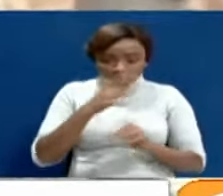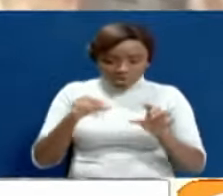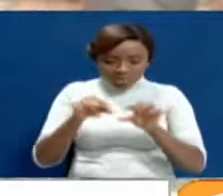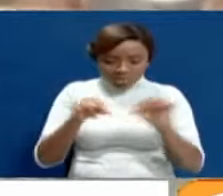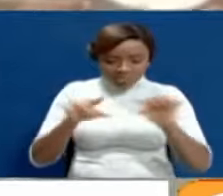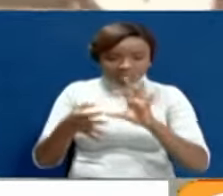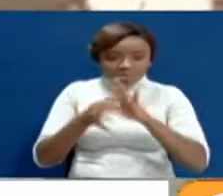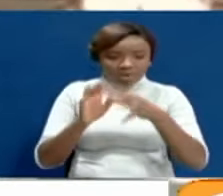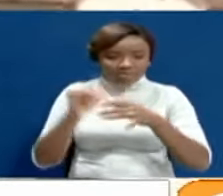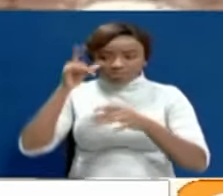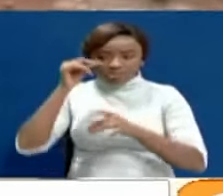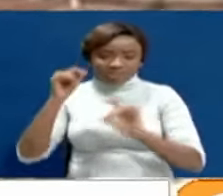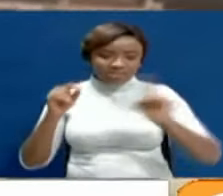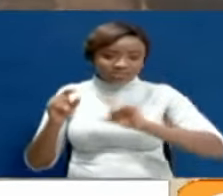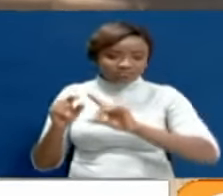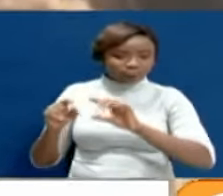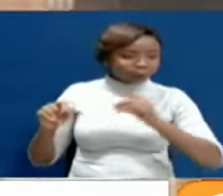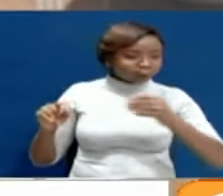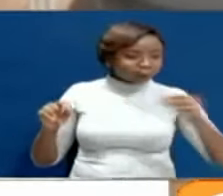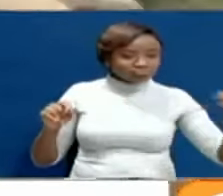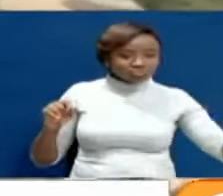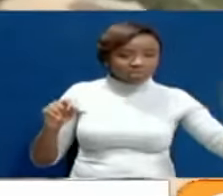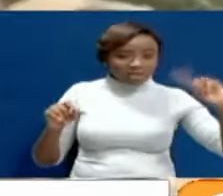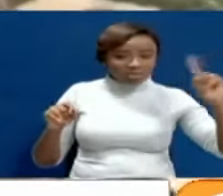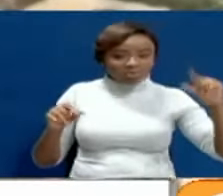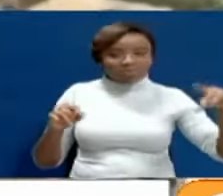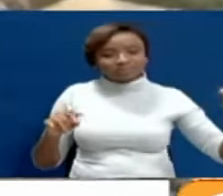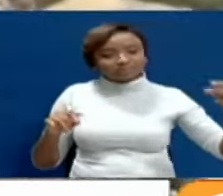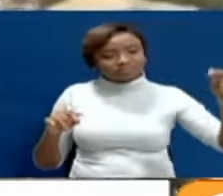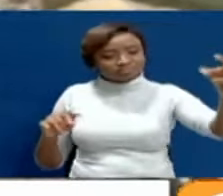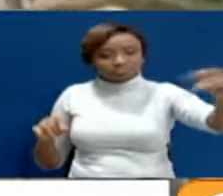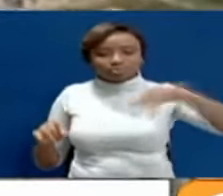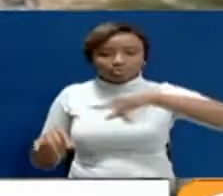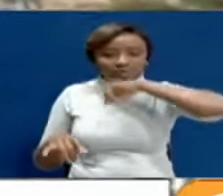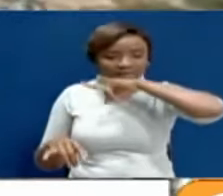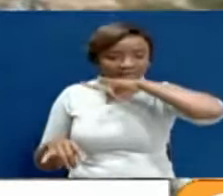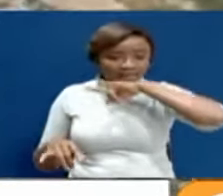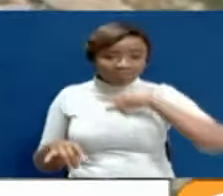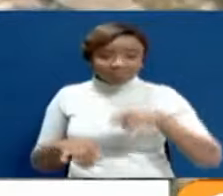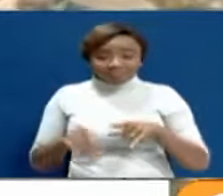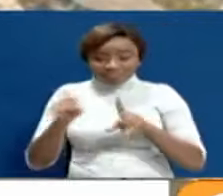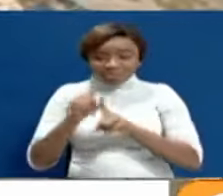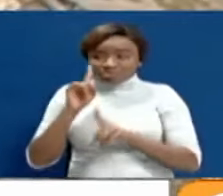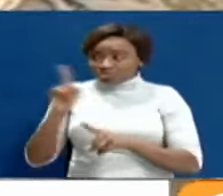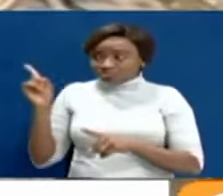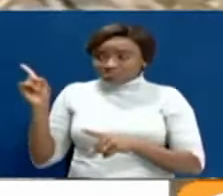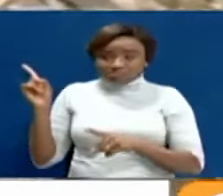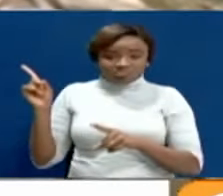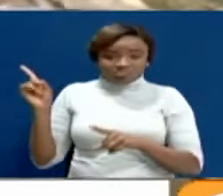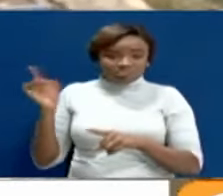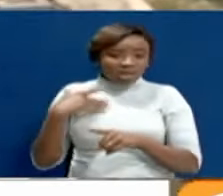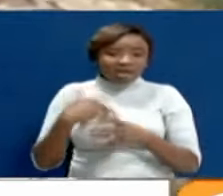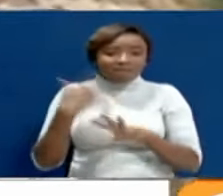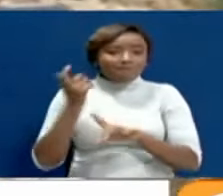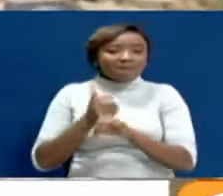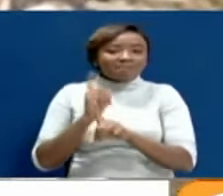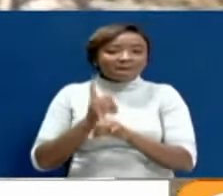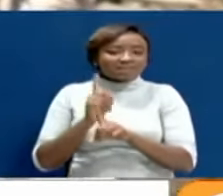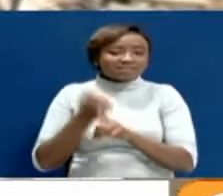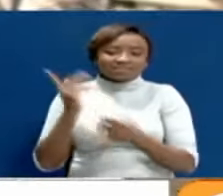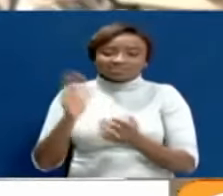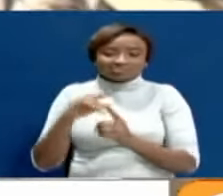to Nairobi and Uganda passes through the area. Shanty homes, mainly constructed of timber and iron sheets, are